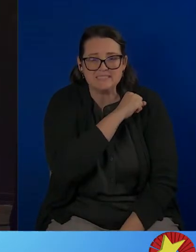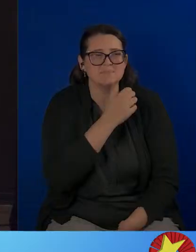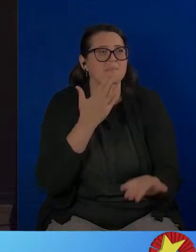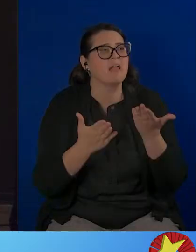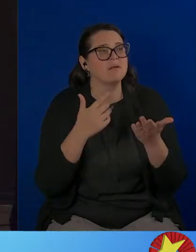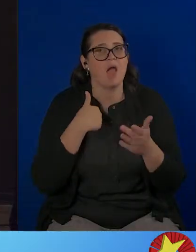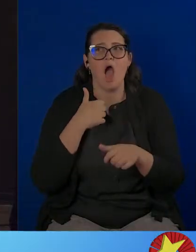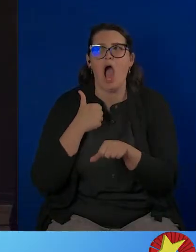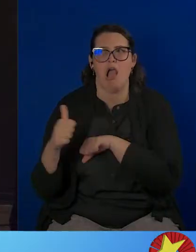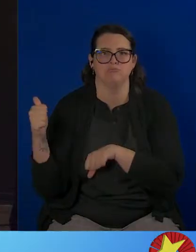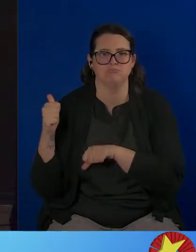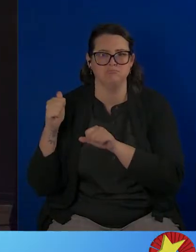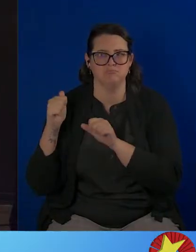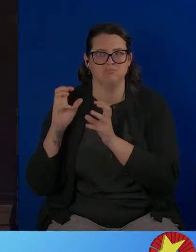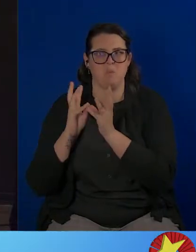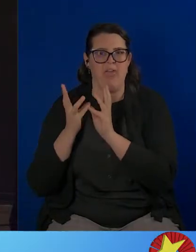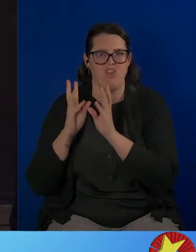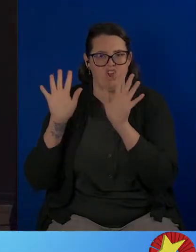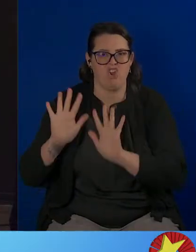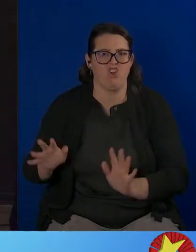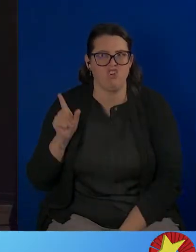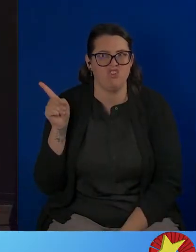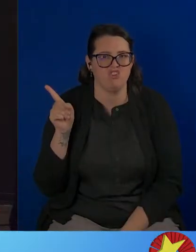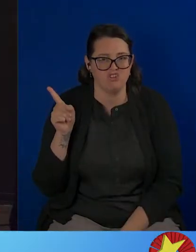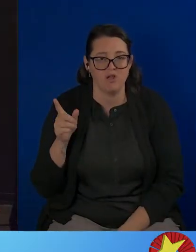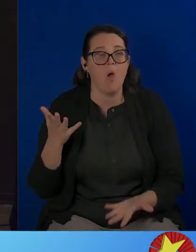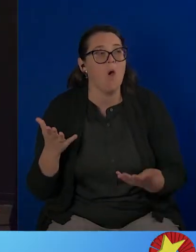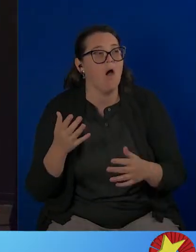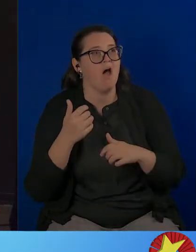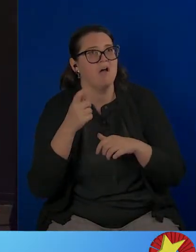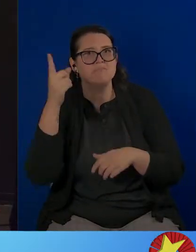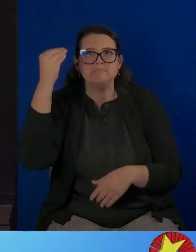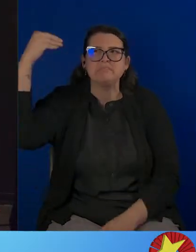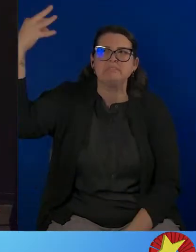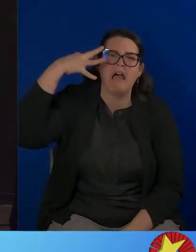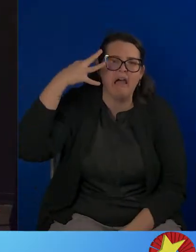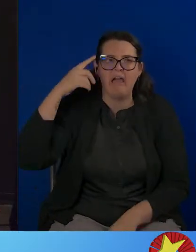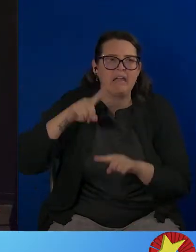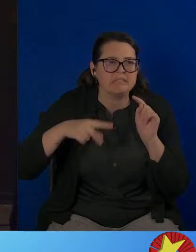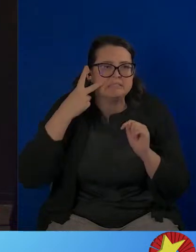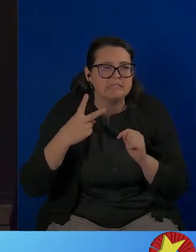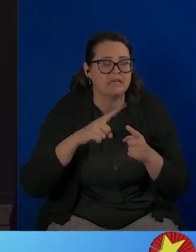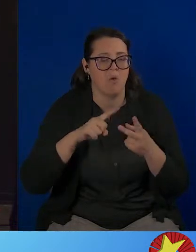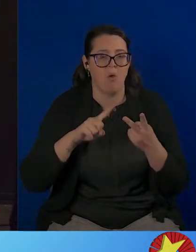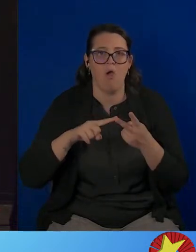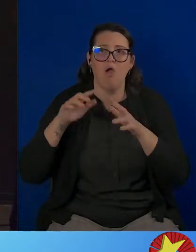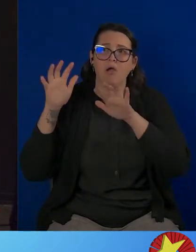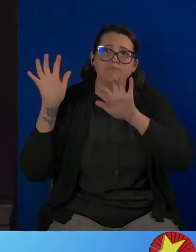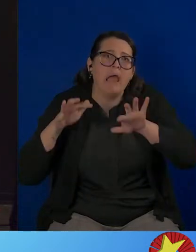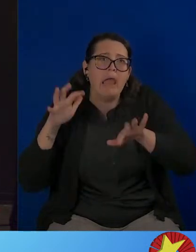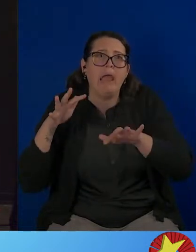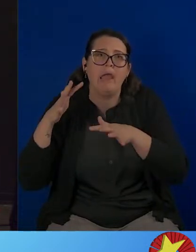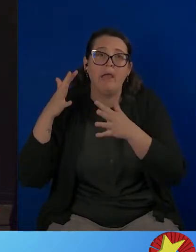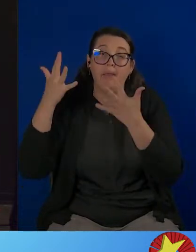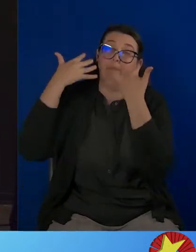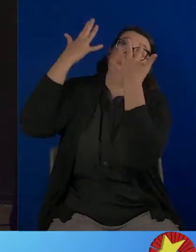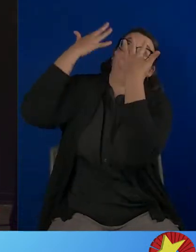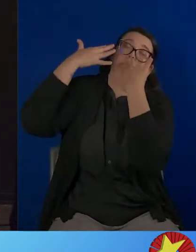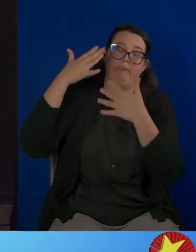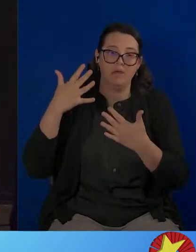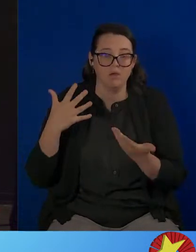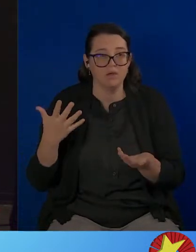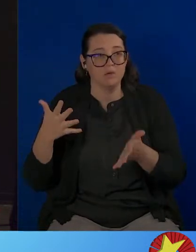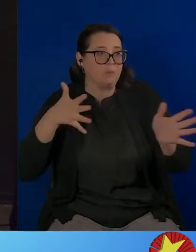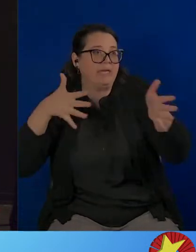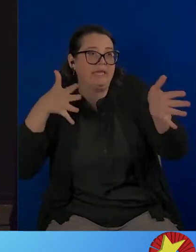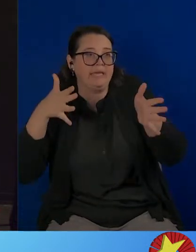weather, the sun in their eyes, the rain on their face, the wind affecting their aim,